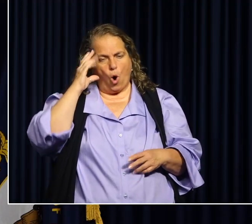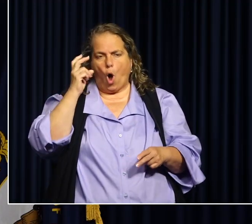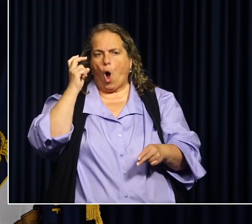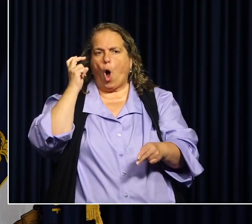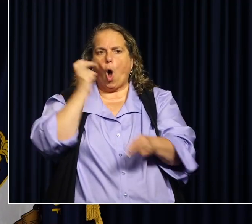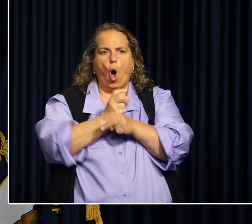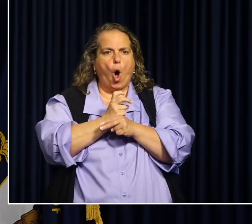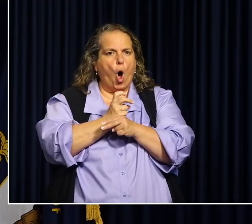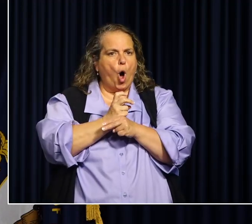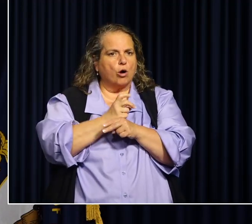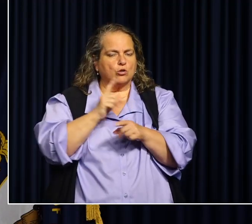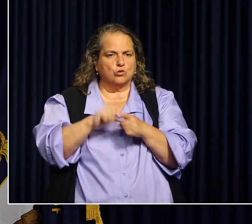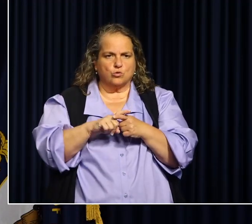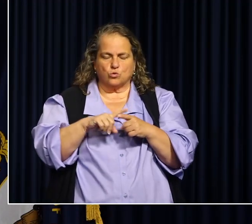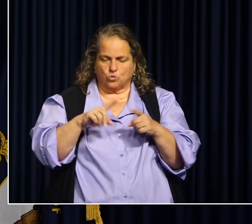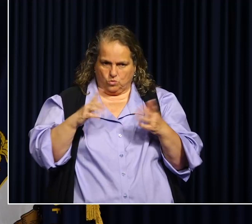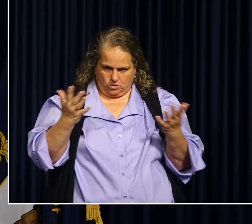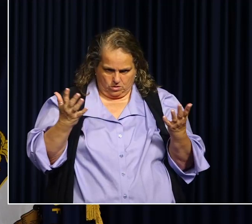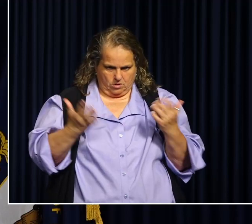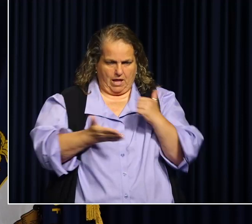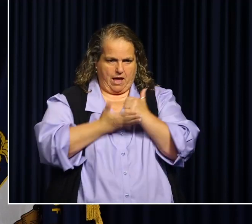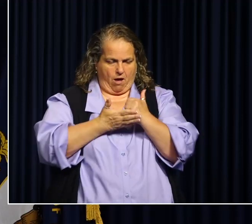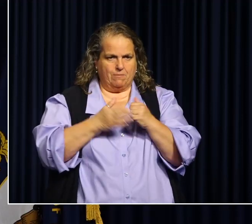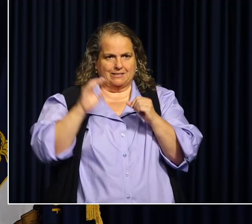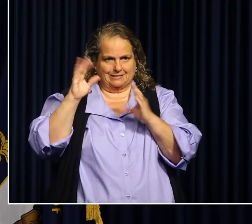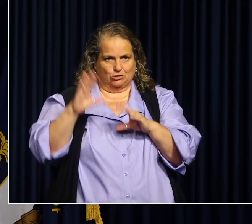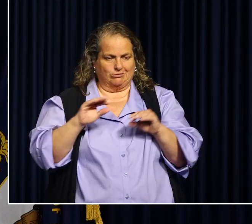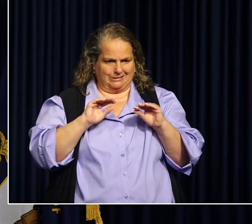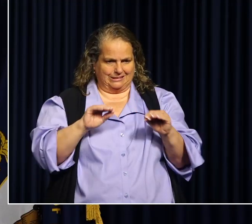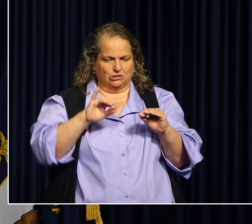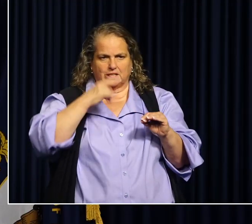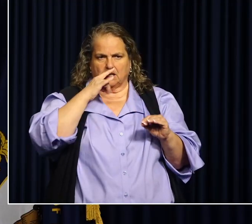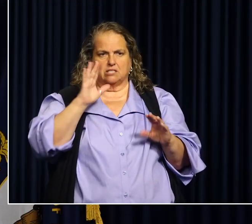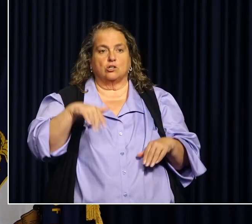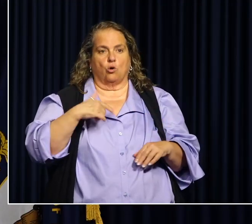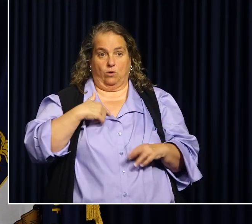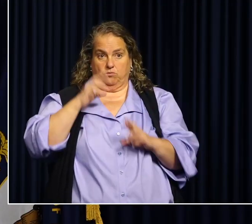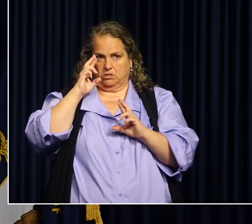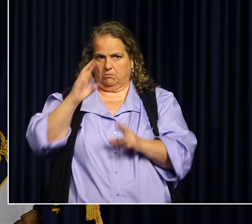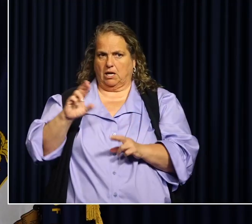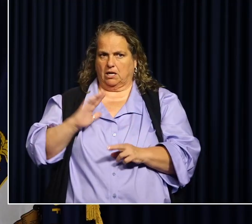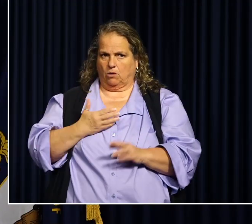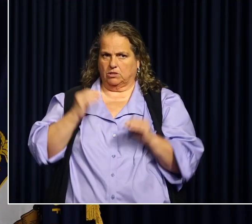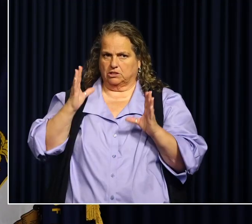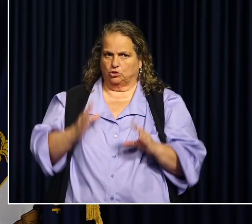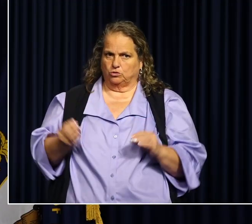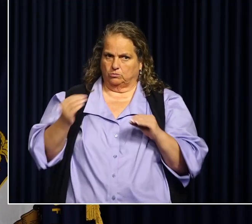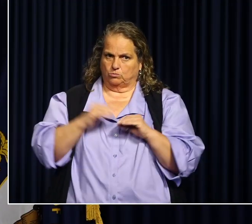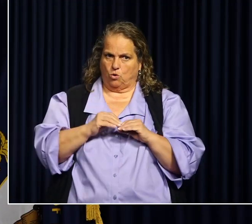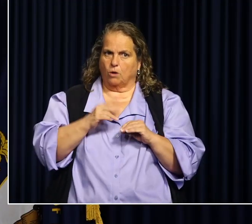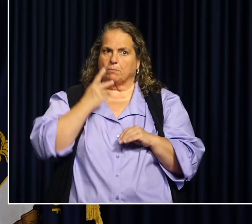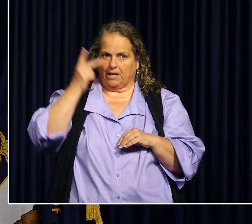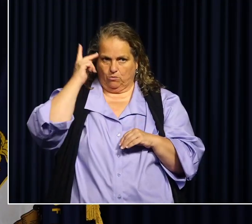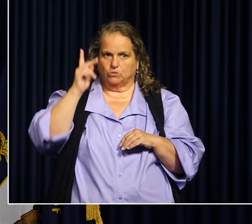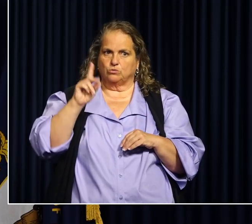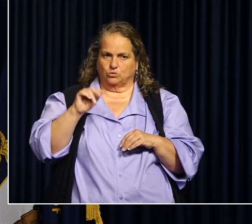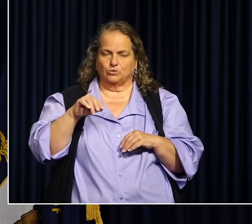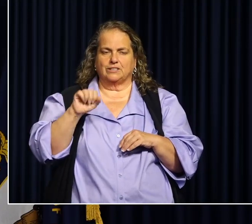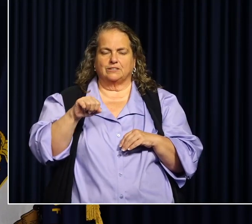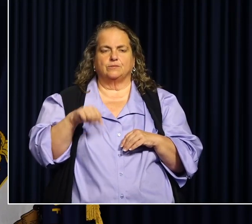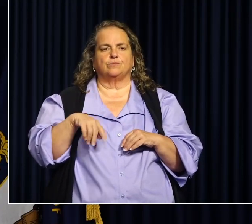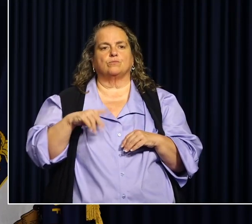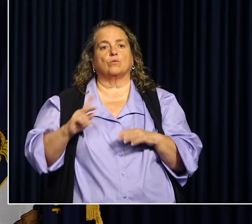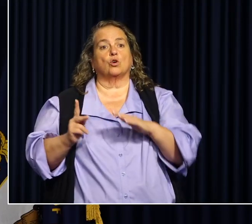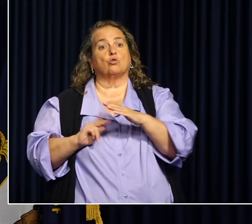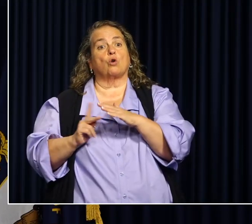to step in and to assist teachers. And now we respect our educators even more. Kroger is